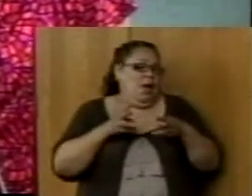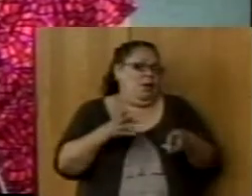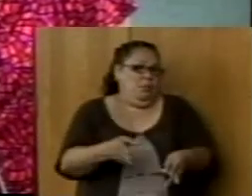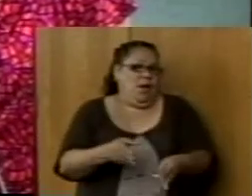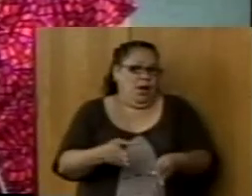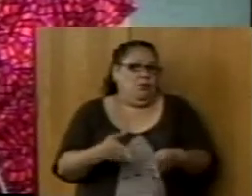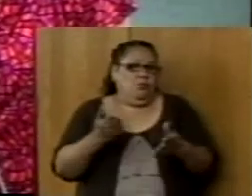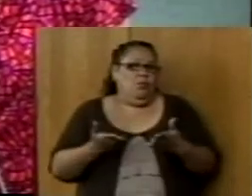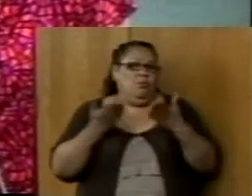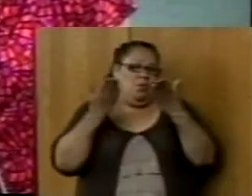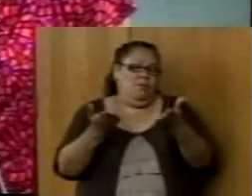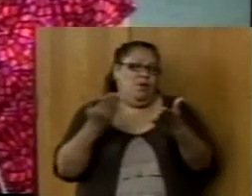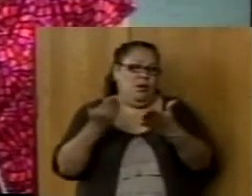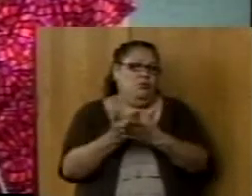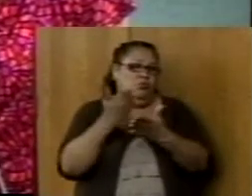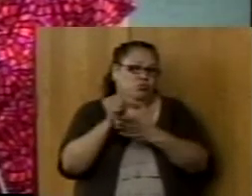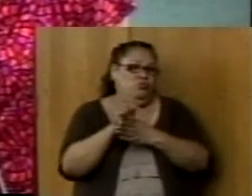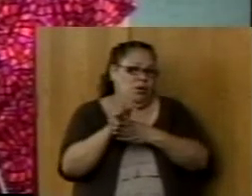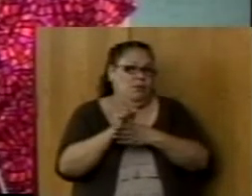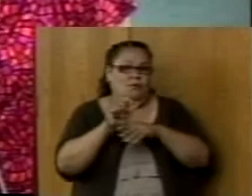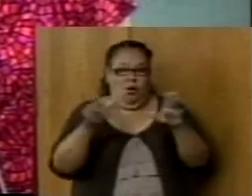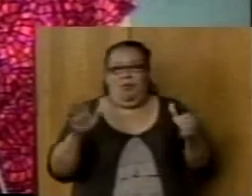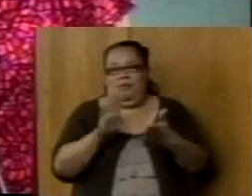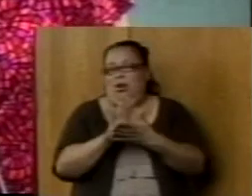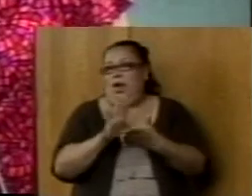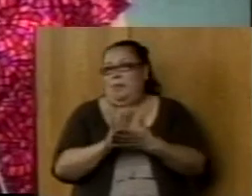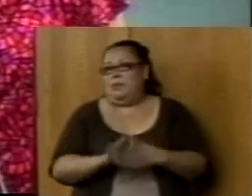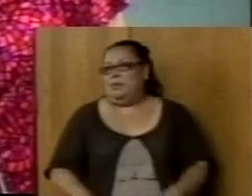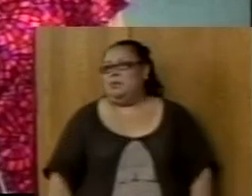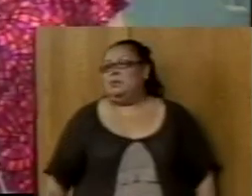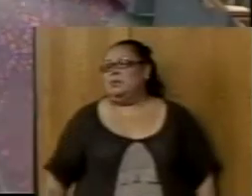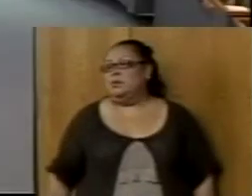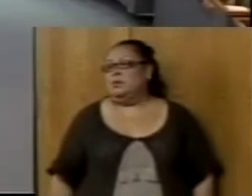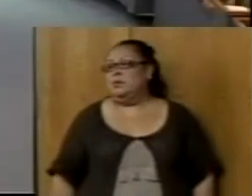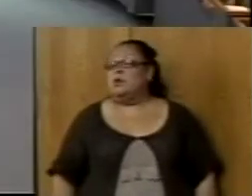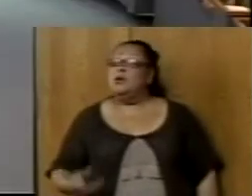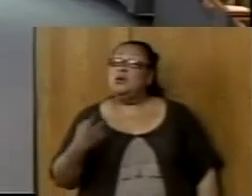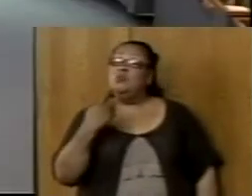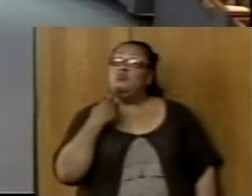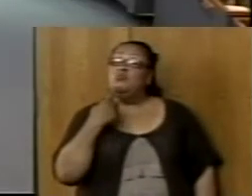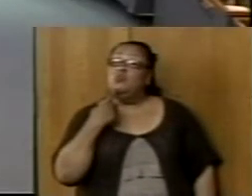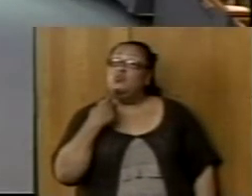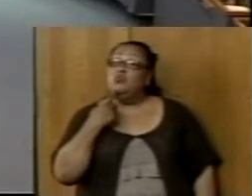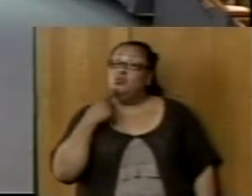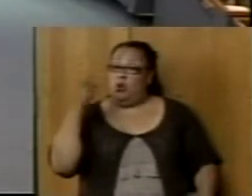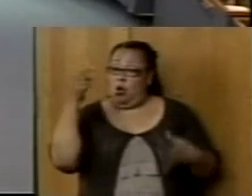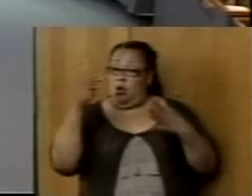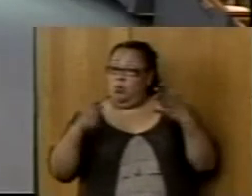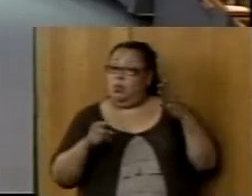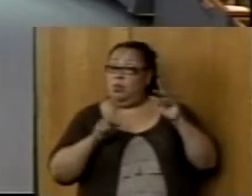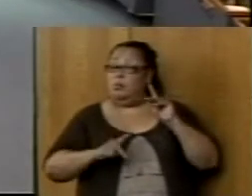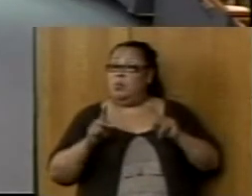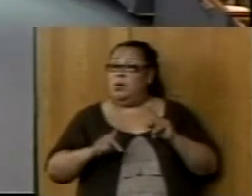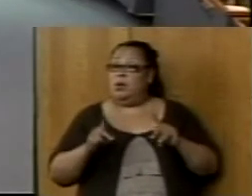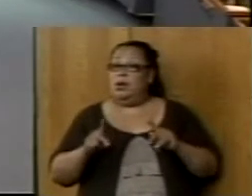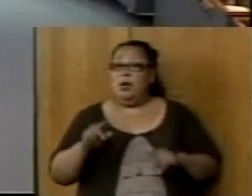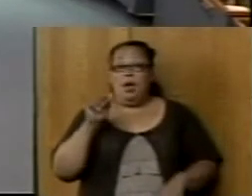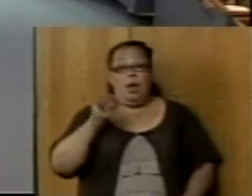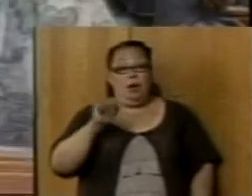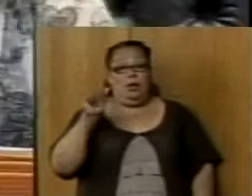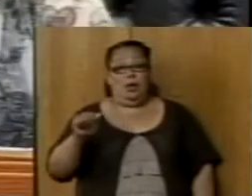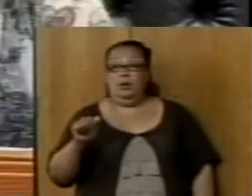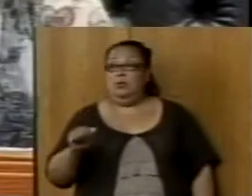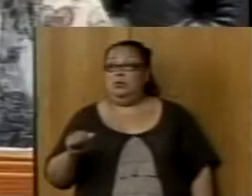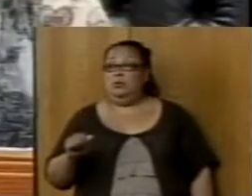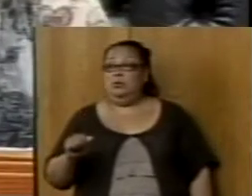providing this new training to all of our campuses. I have a question. You mentioned all of the people involved. What about our AAs,